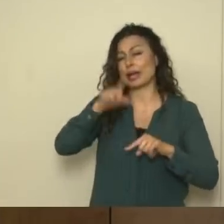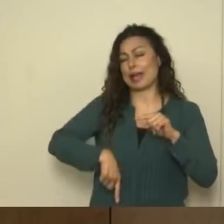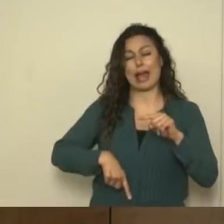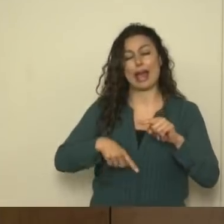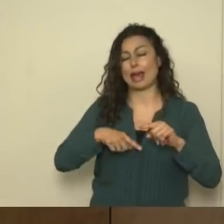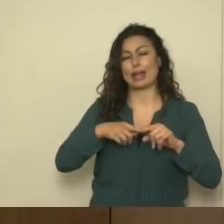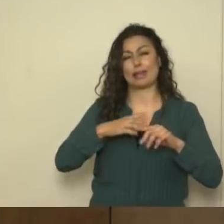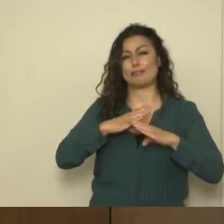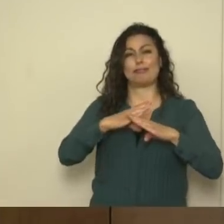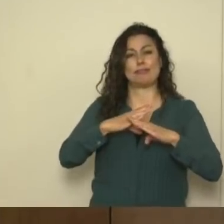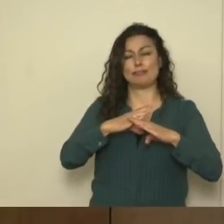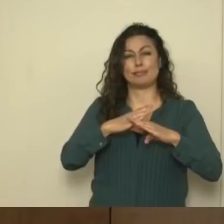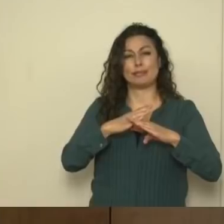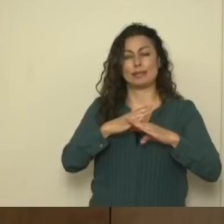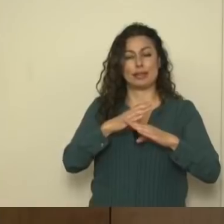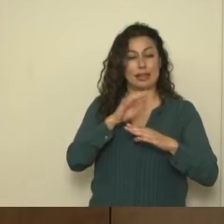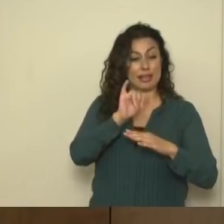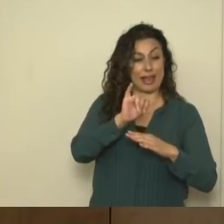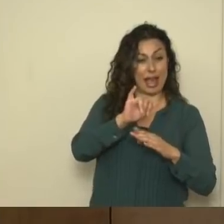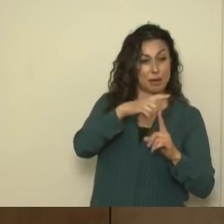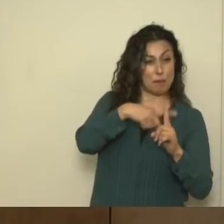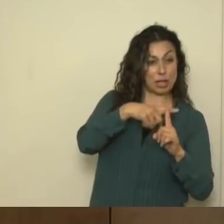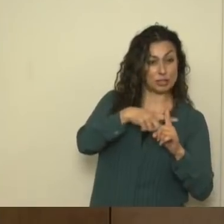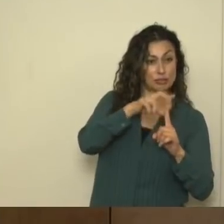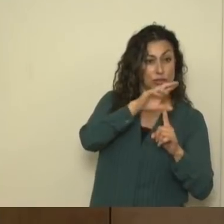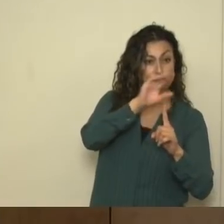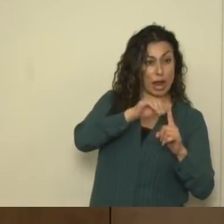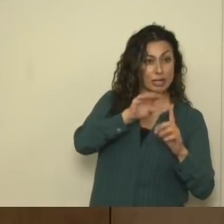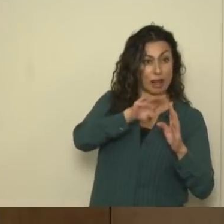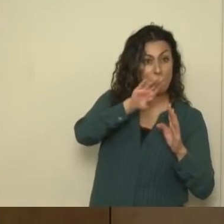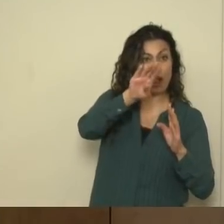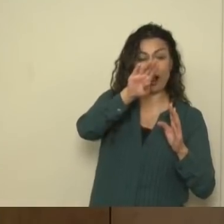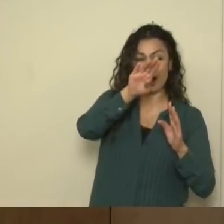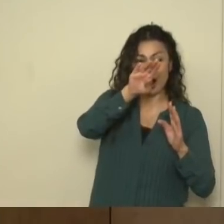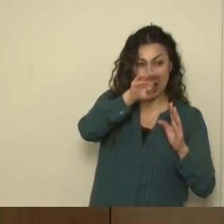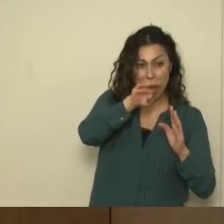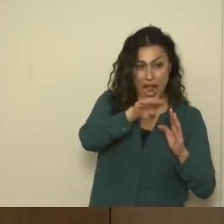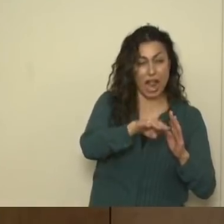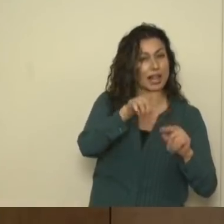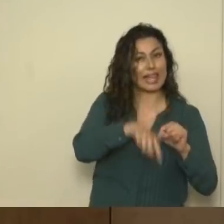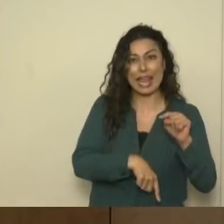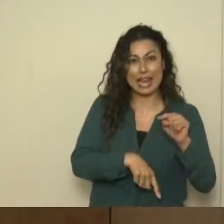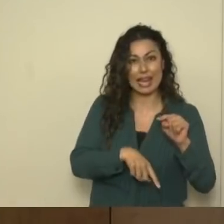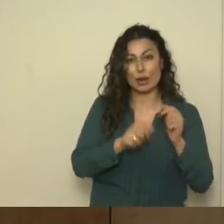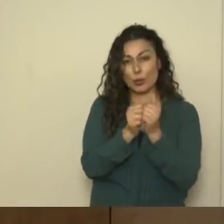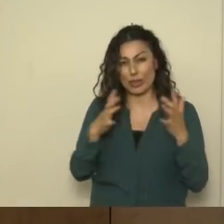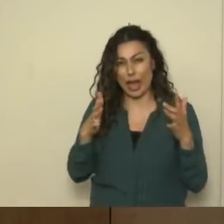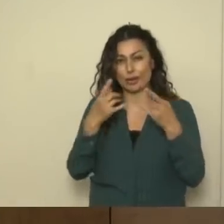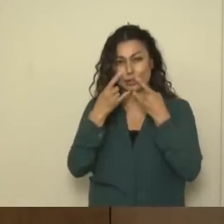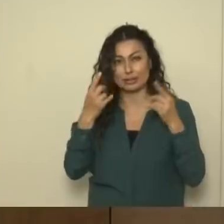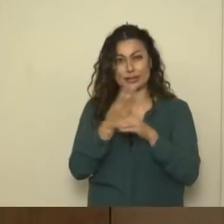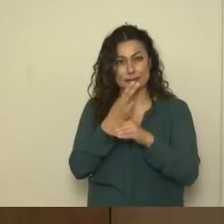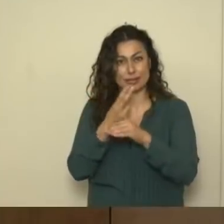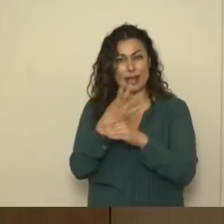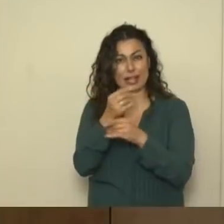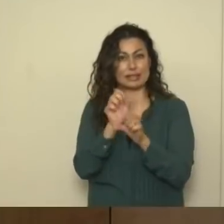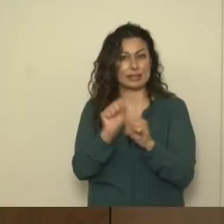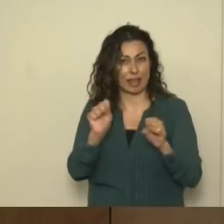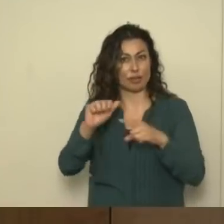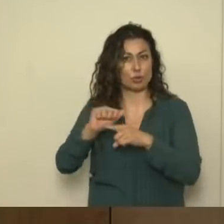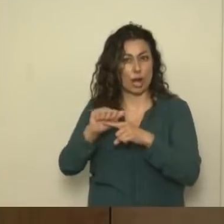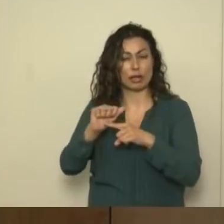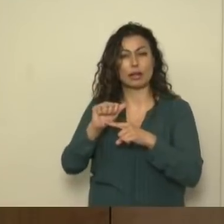the positivity rates and to get the case rates down to a safe, manageable place so that we can return to